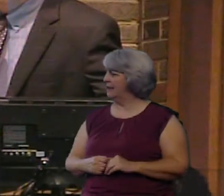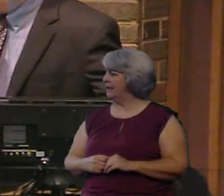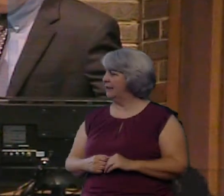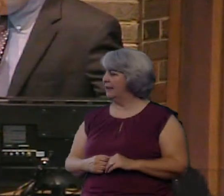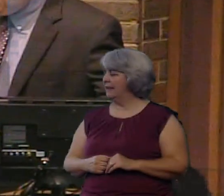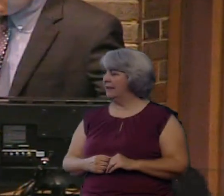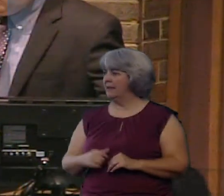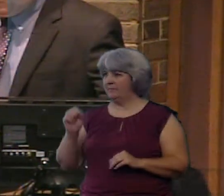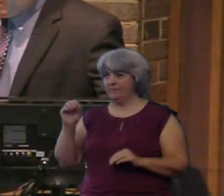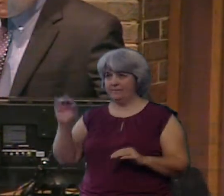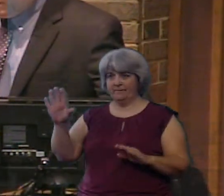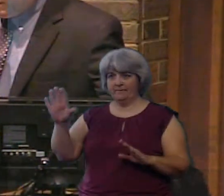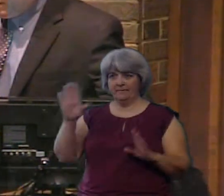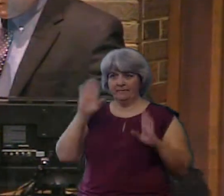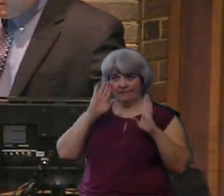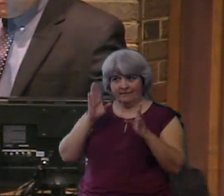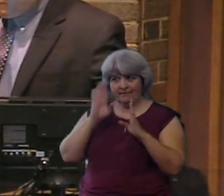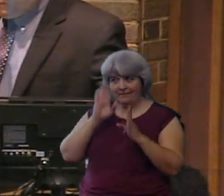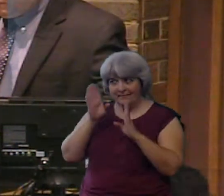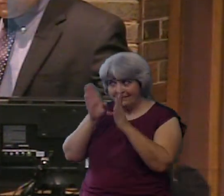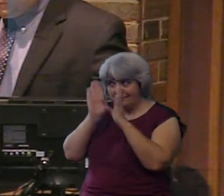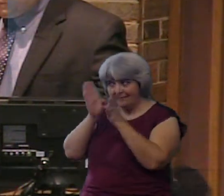have to listen to me, I didn't prepare